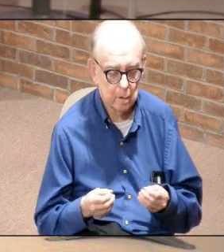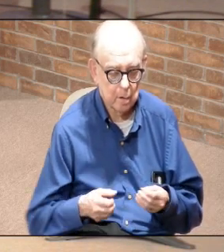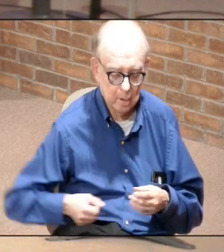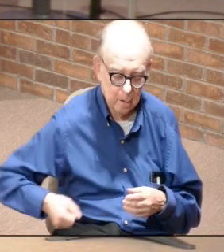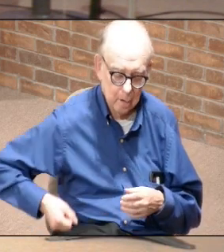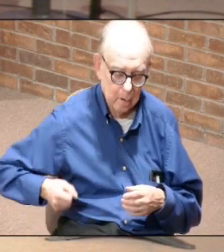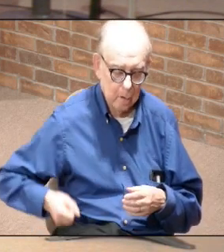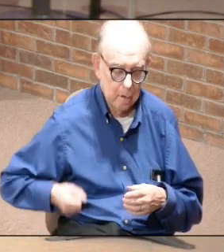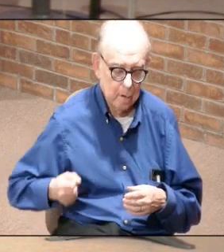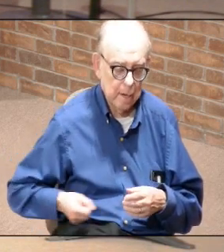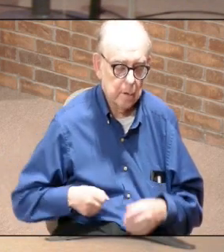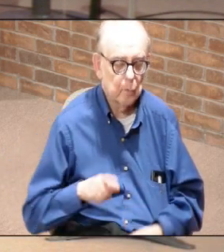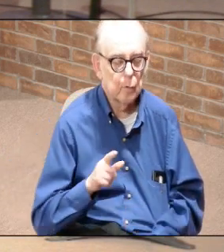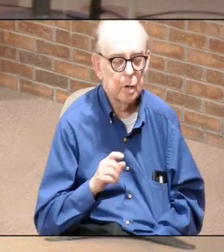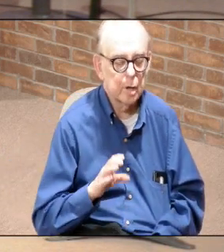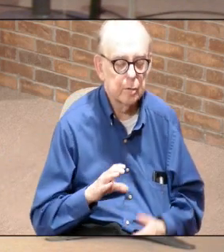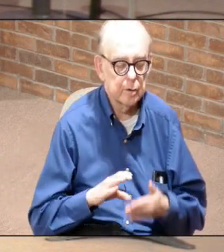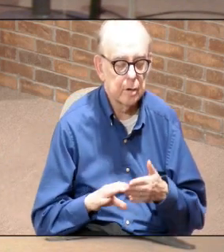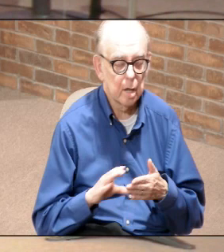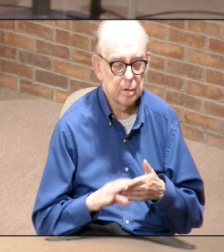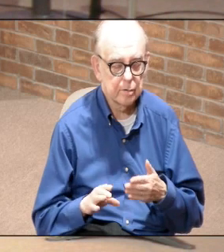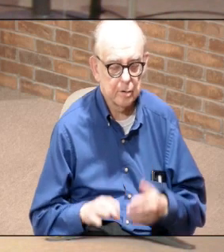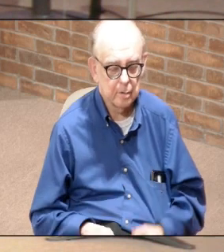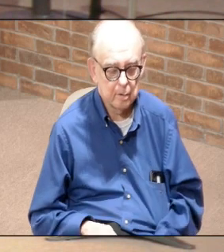suitcase and $100